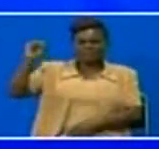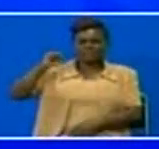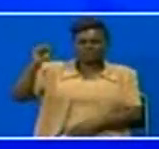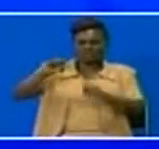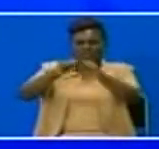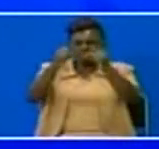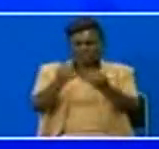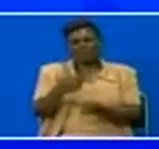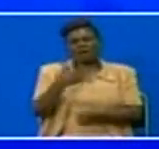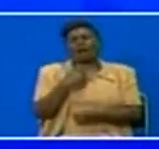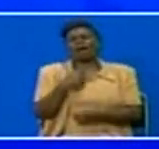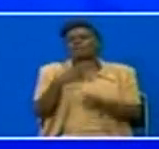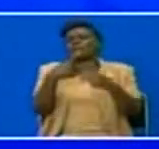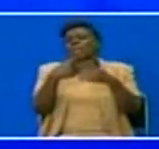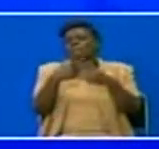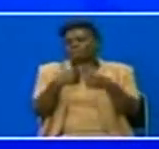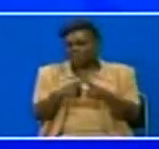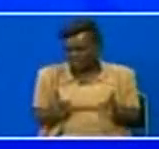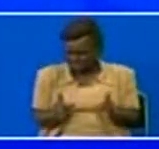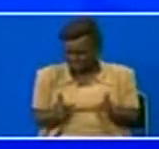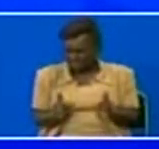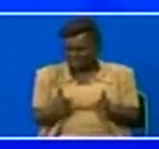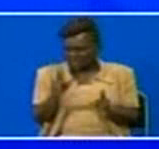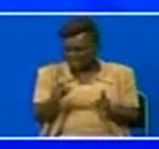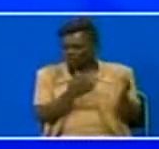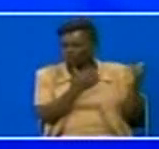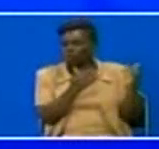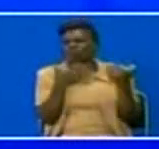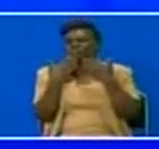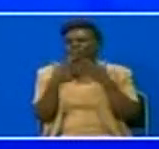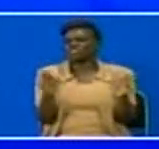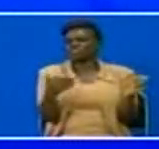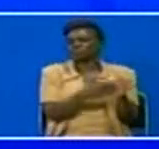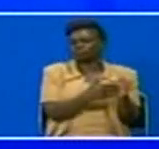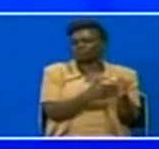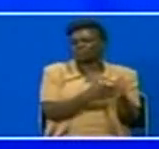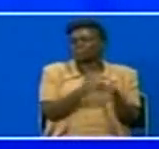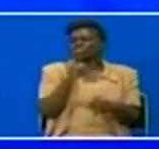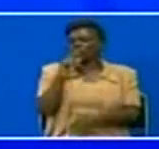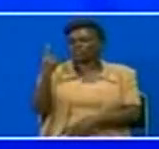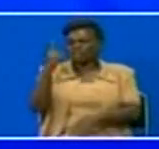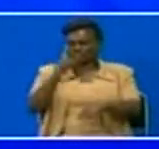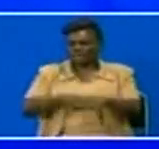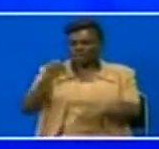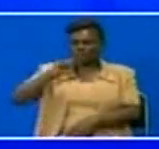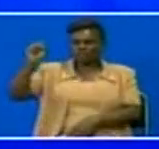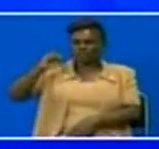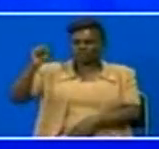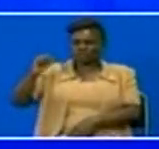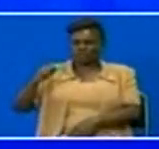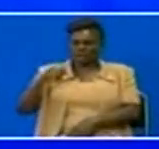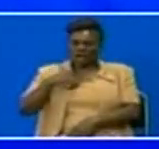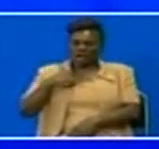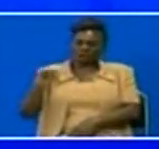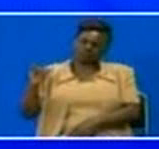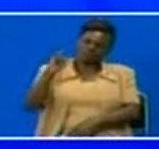has to offer. But that is where the optimism ends. Now, this is not the first time that Kenyan politicians have graced